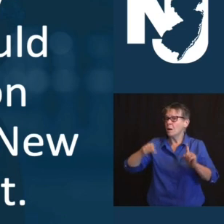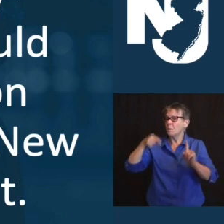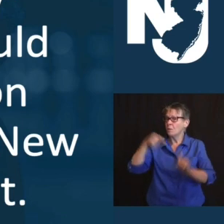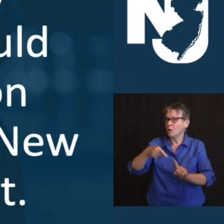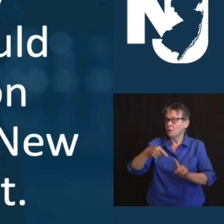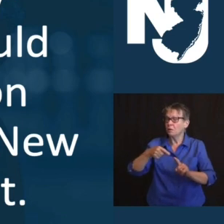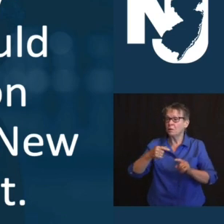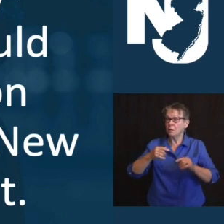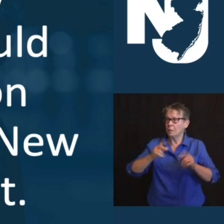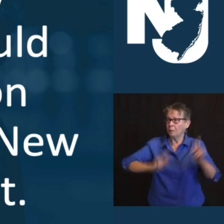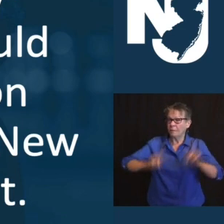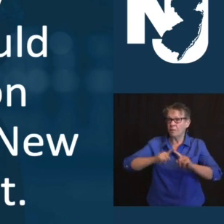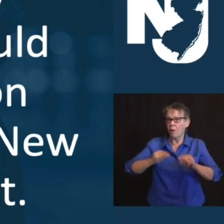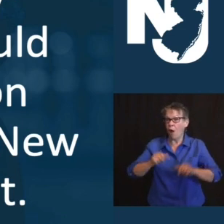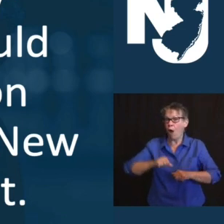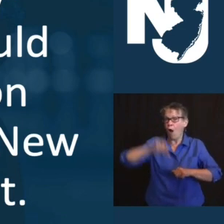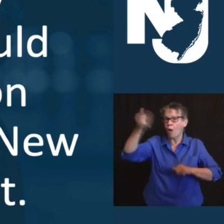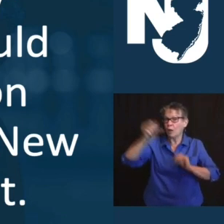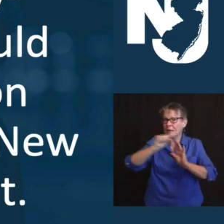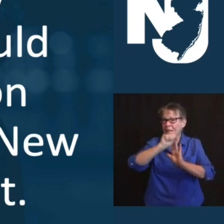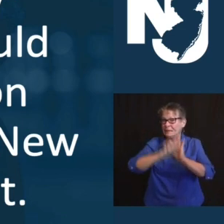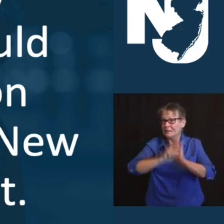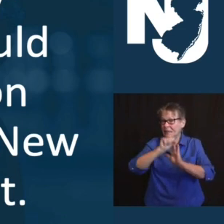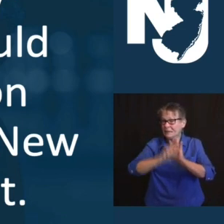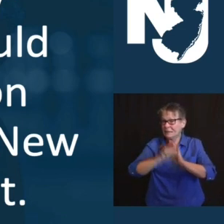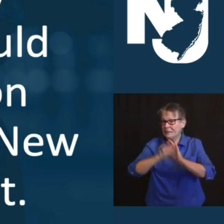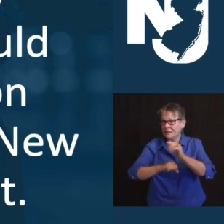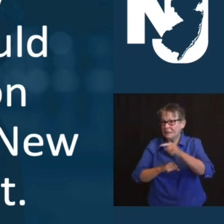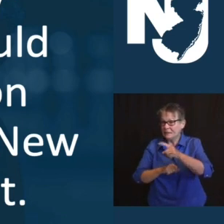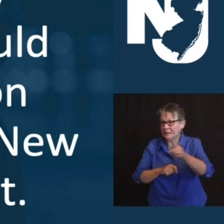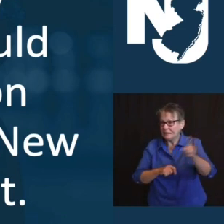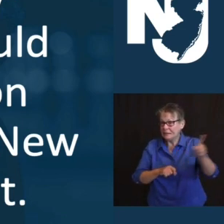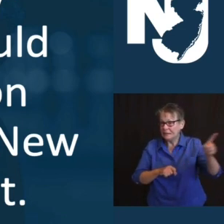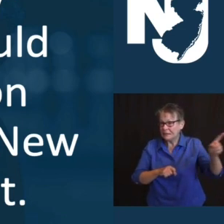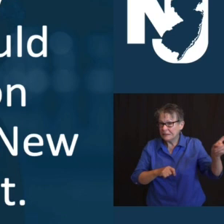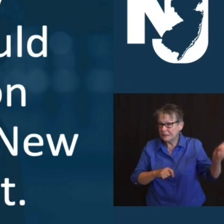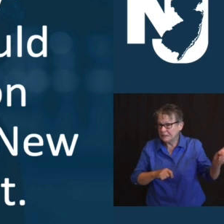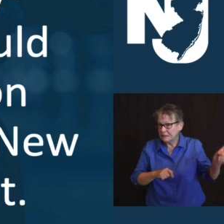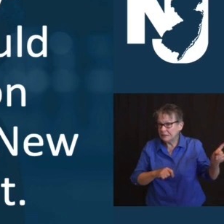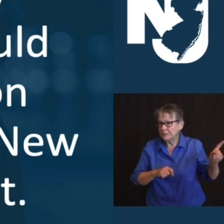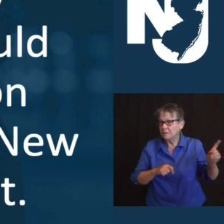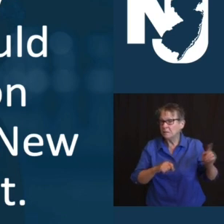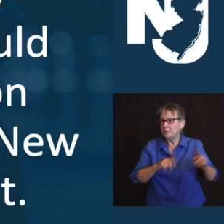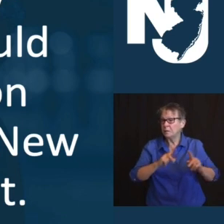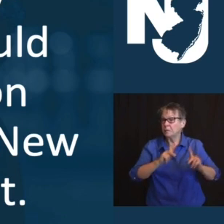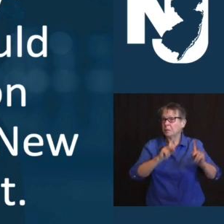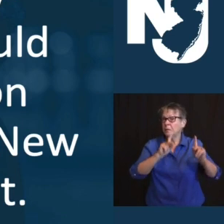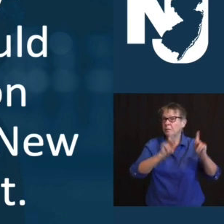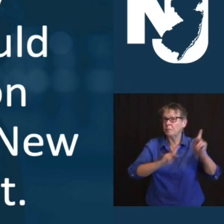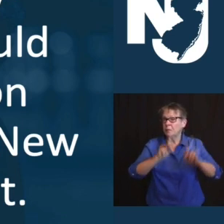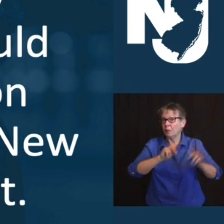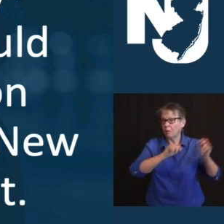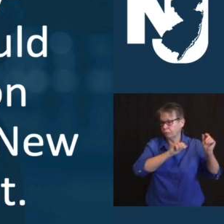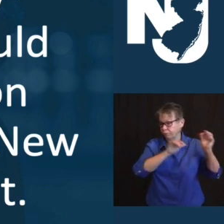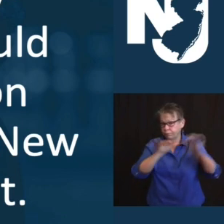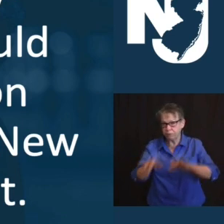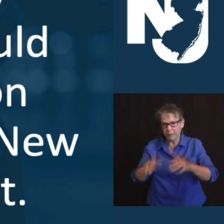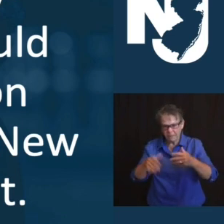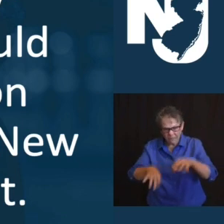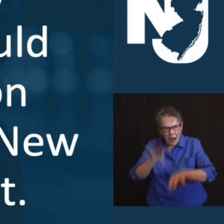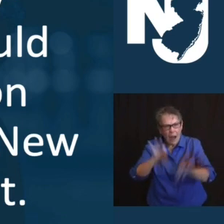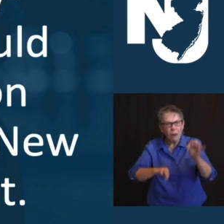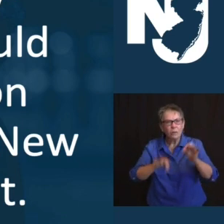than 10% on a rolling 7-day average, or similarly, Judy, more than 10 cases per